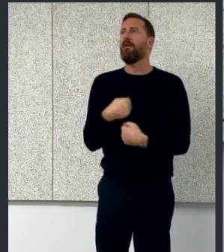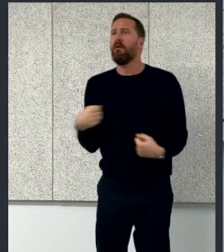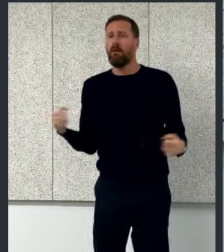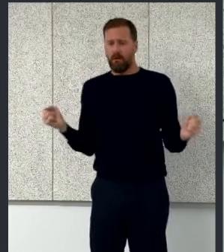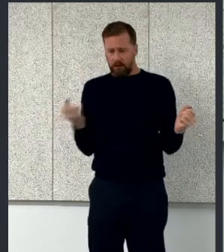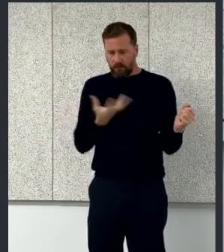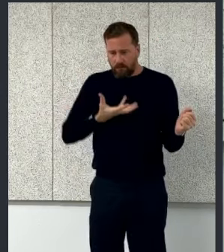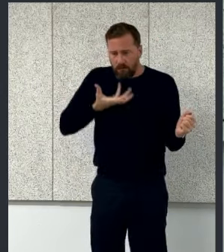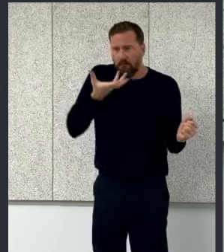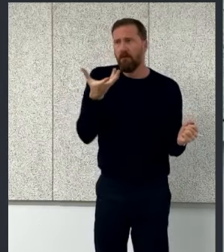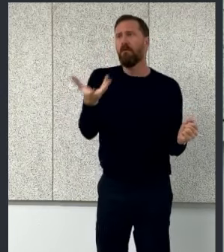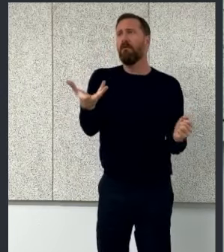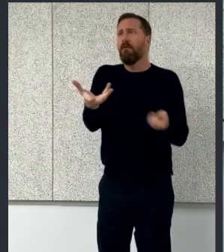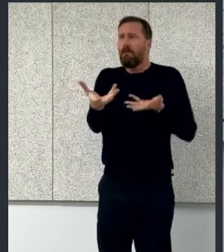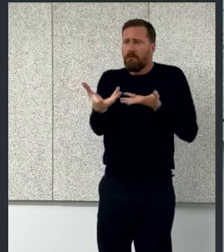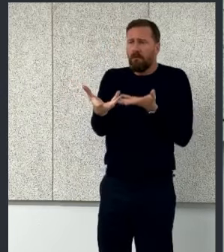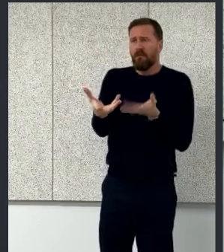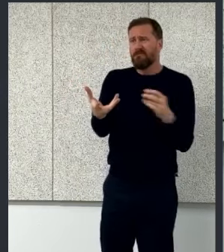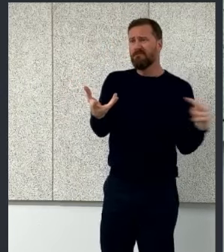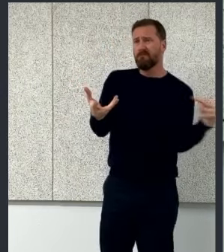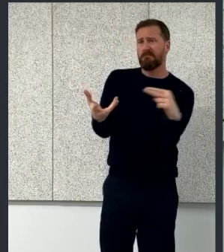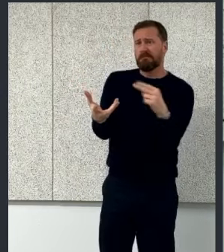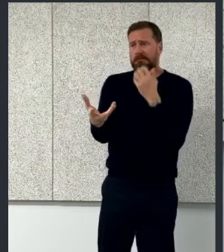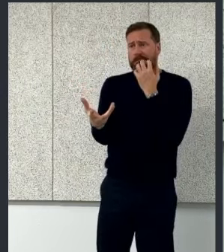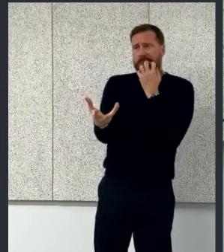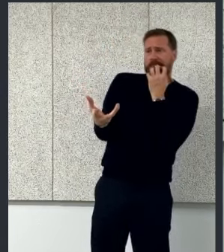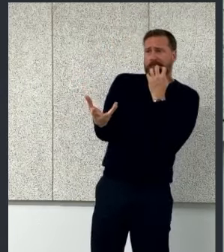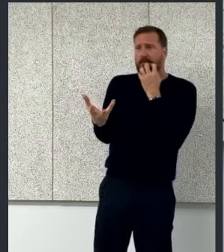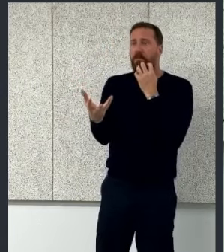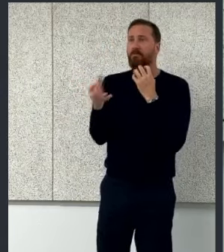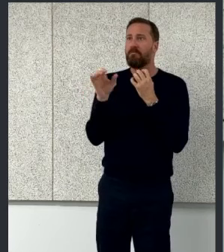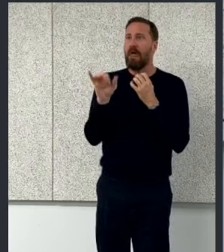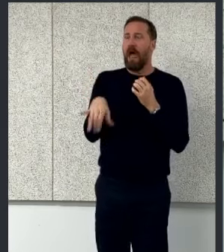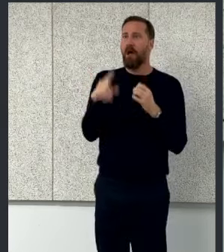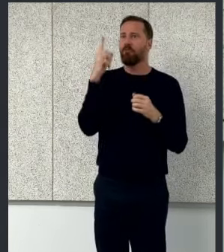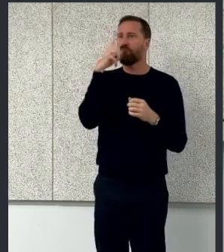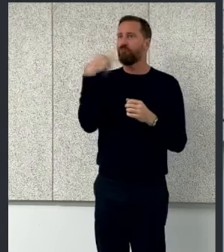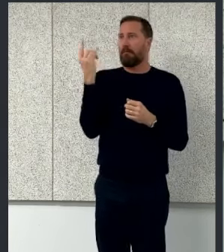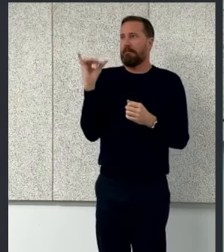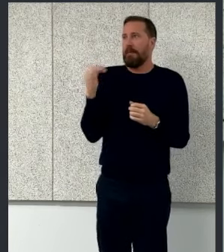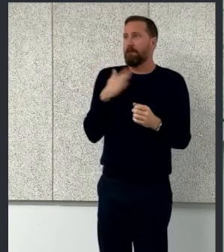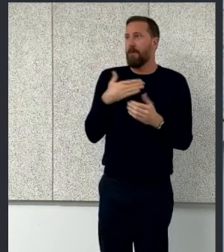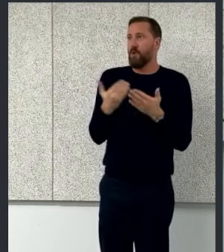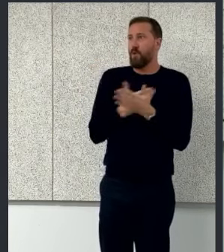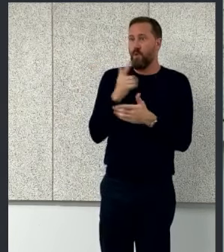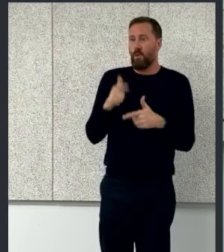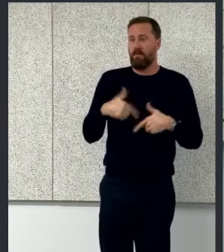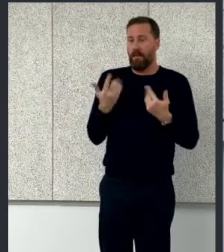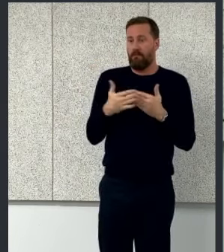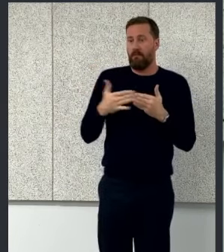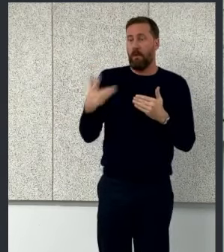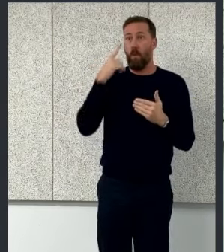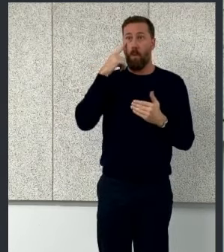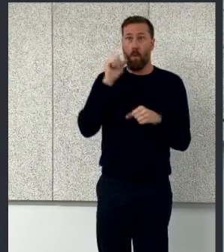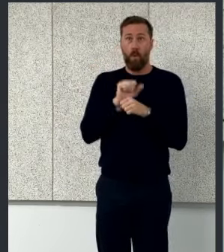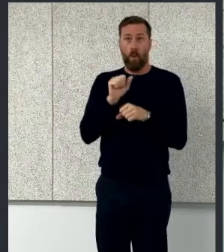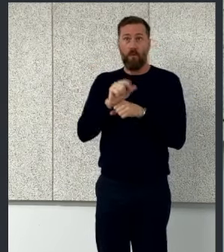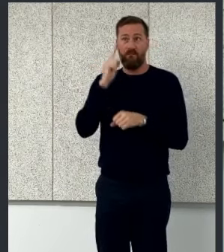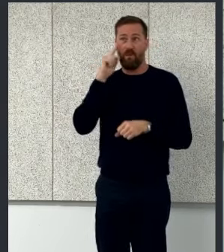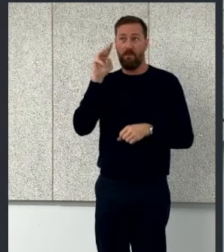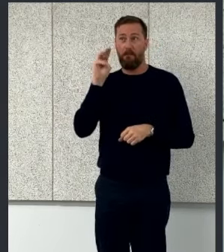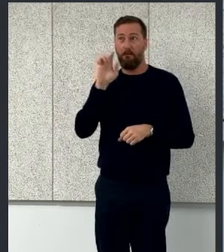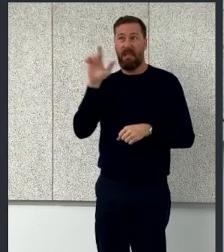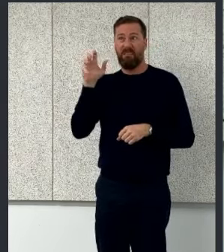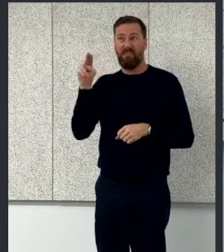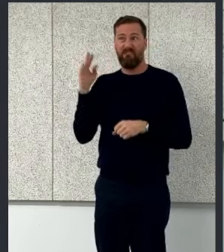creative space. And so I don't know what that will look like in my new life working for the Mellon Foundation, but